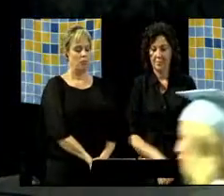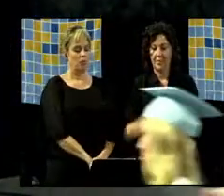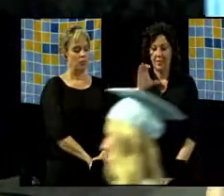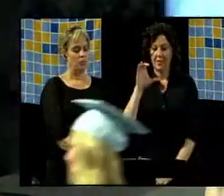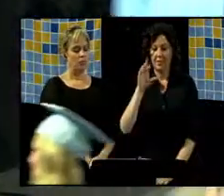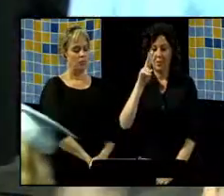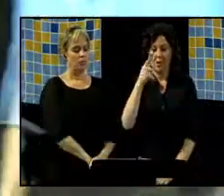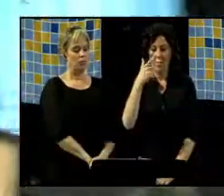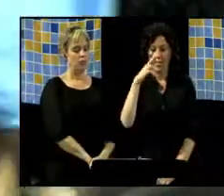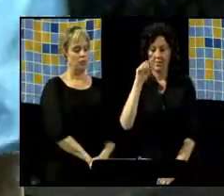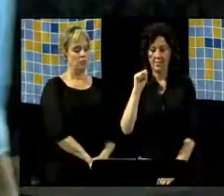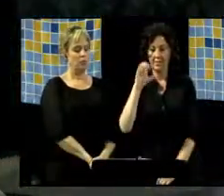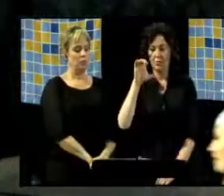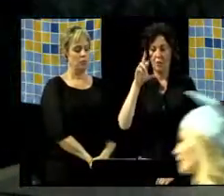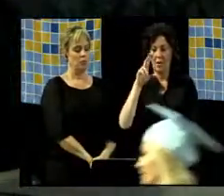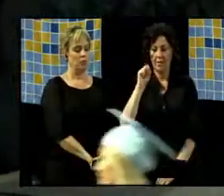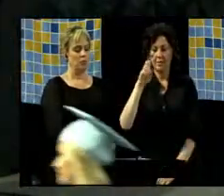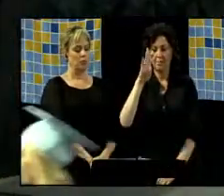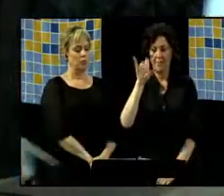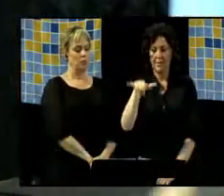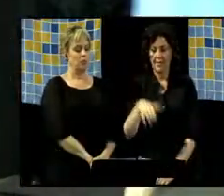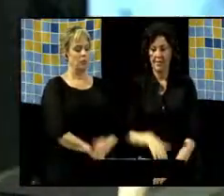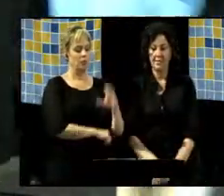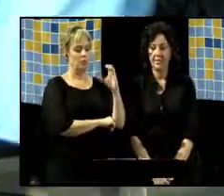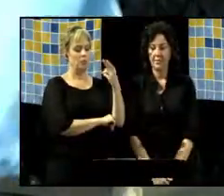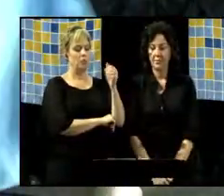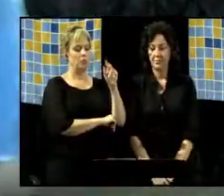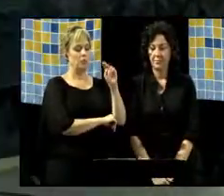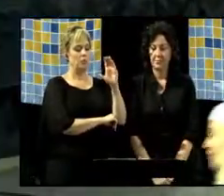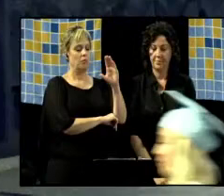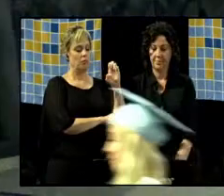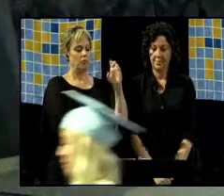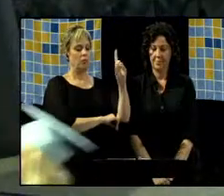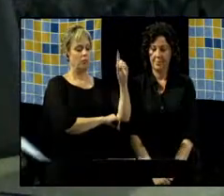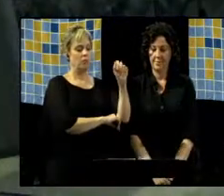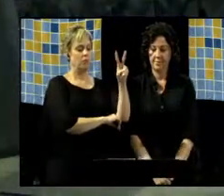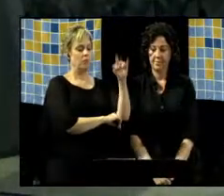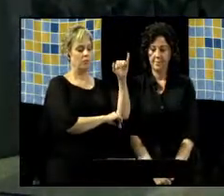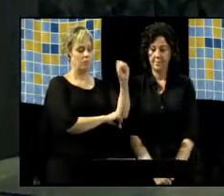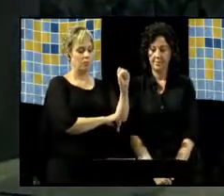Charles Robert Crosby, Chance Clifton Davis,